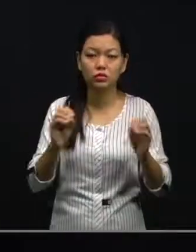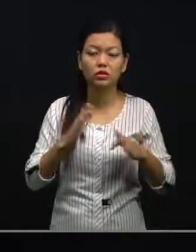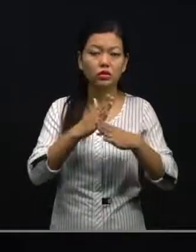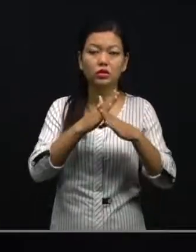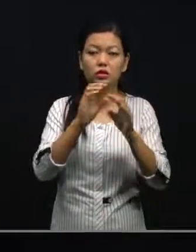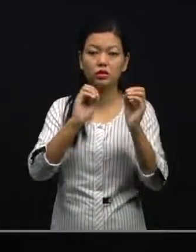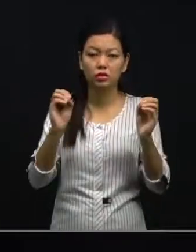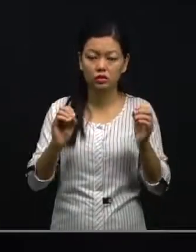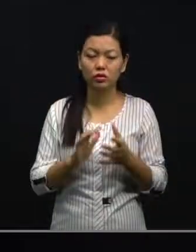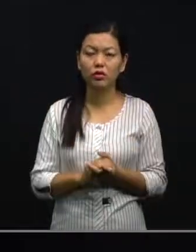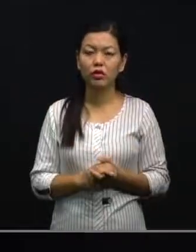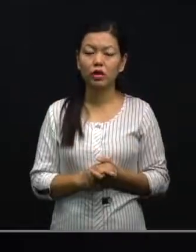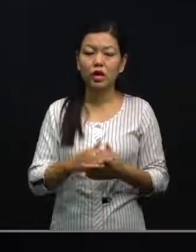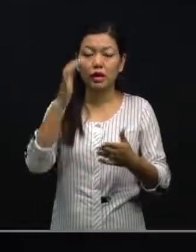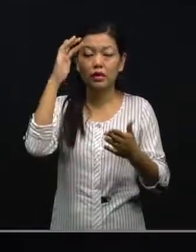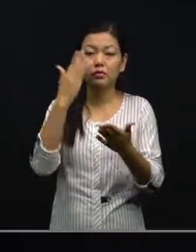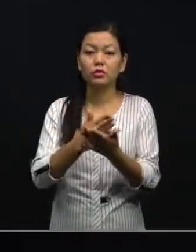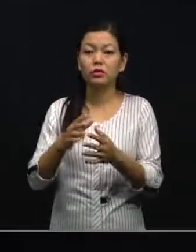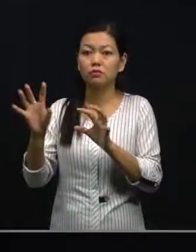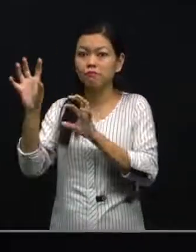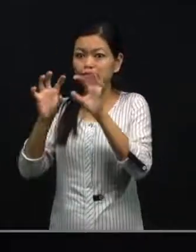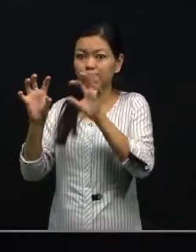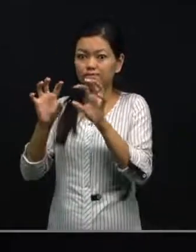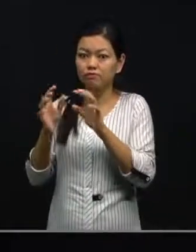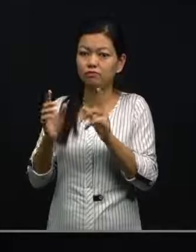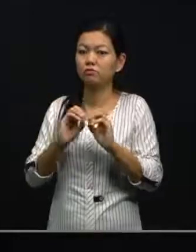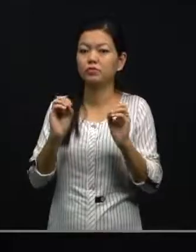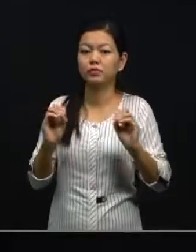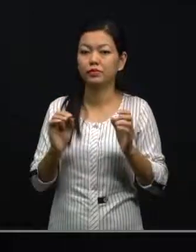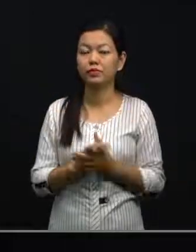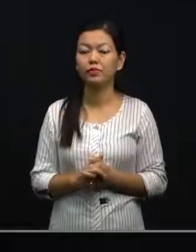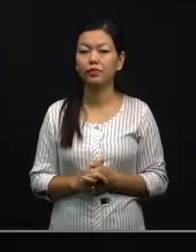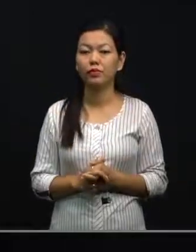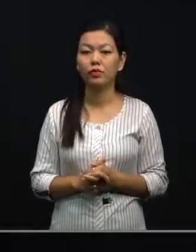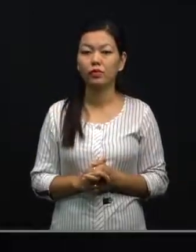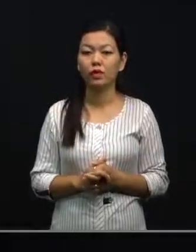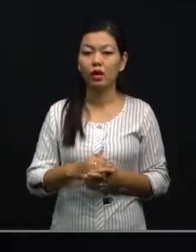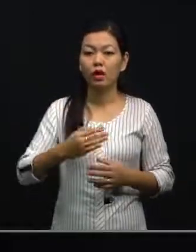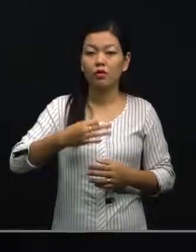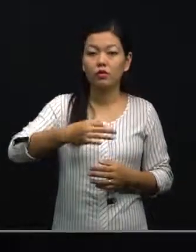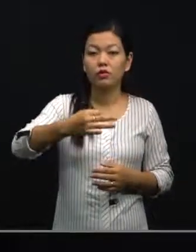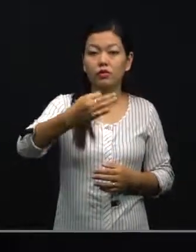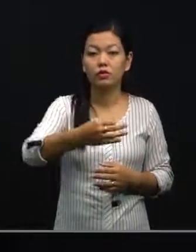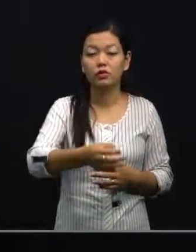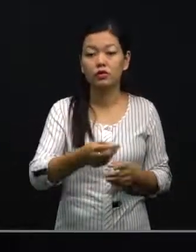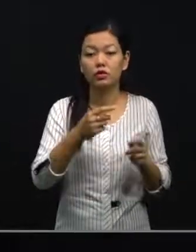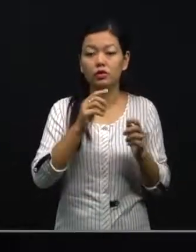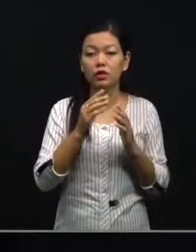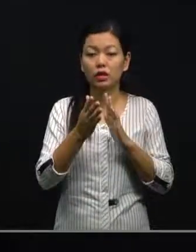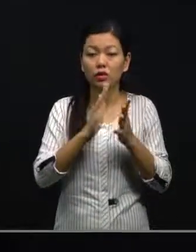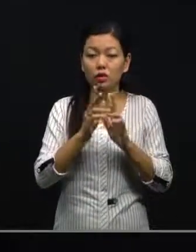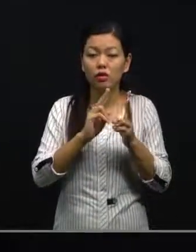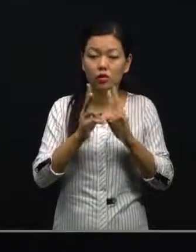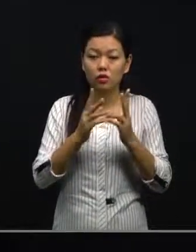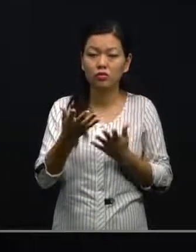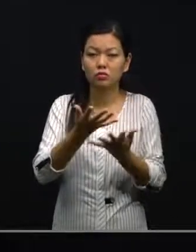is to do with the existence of a ghost. So in that way, you will find that this modern family is a quick